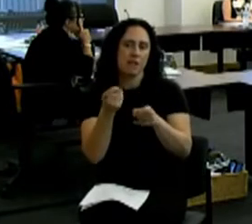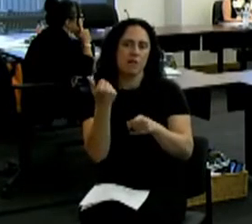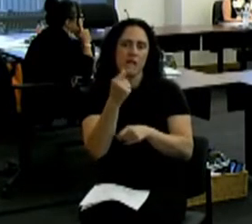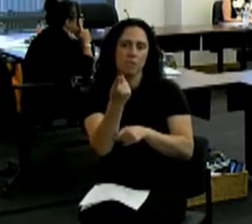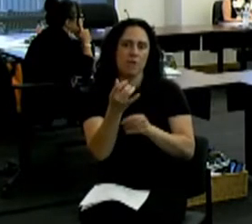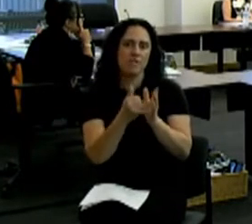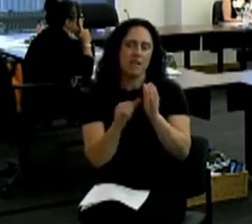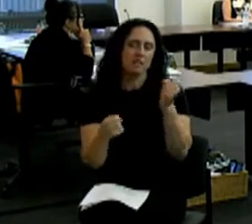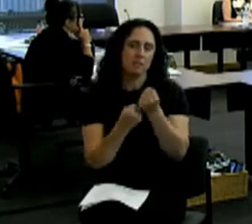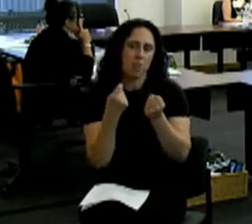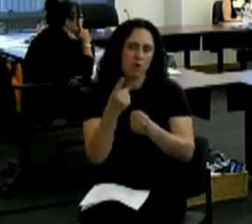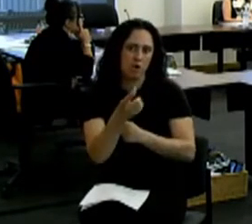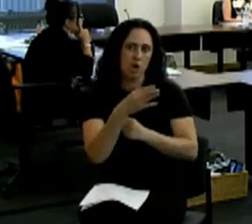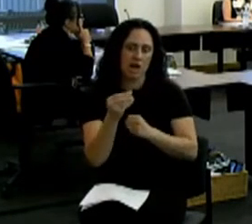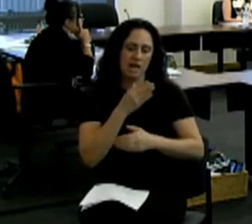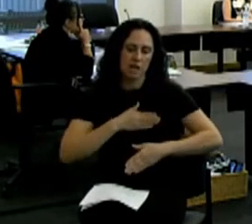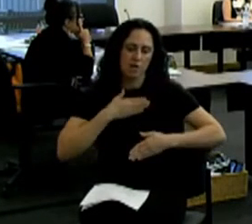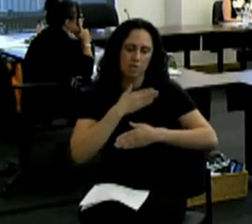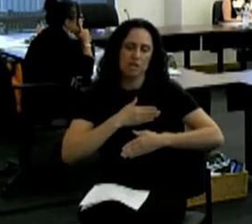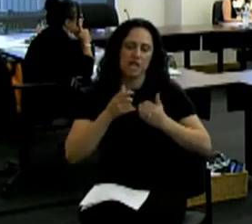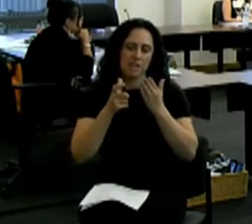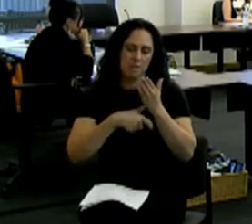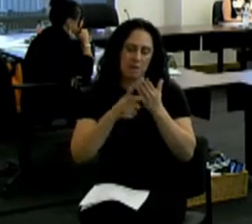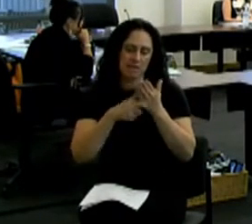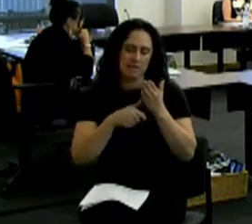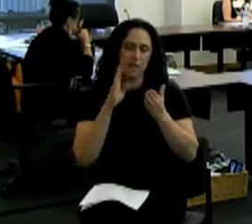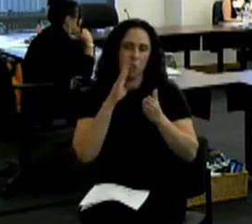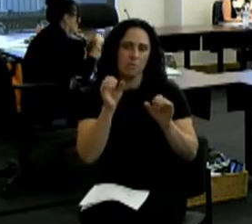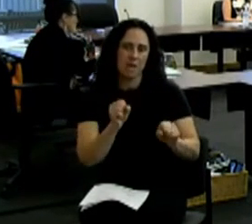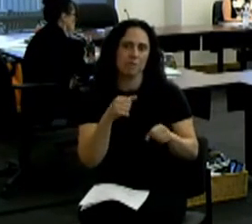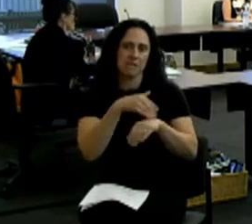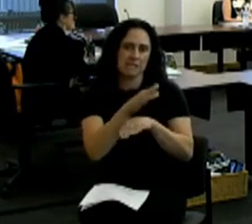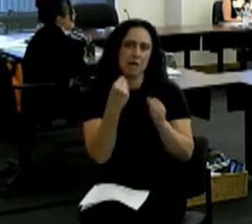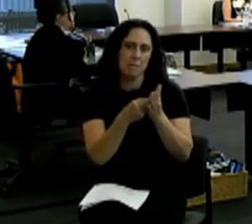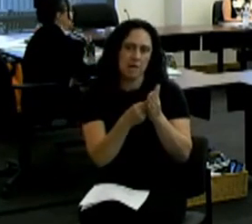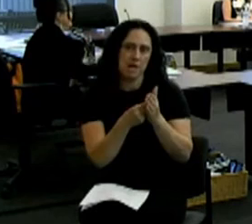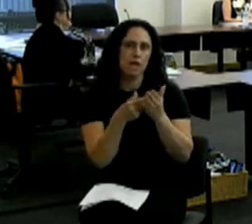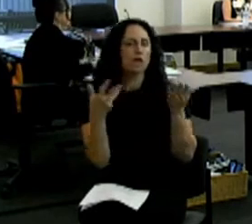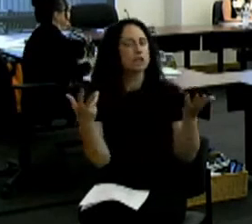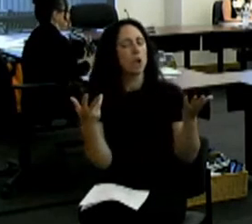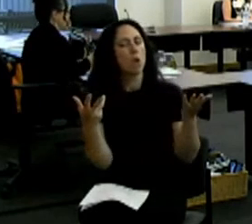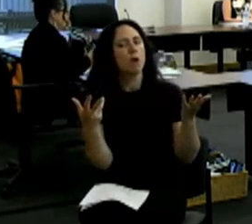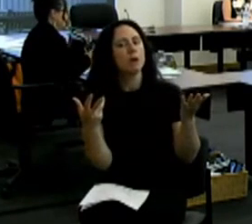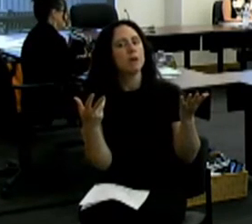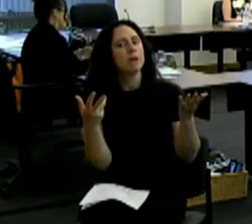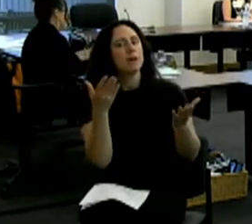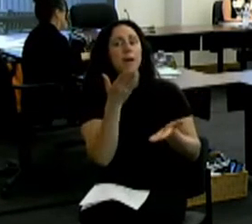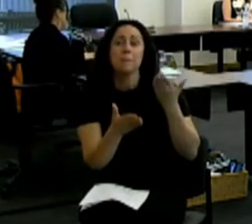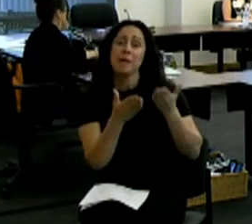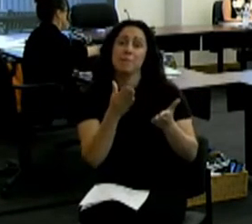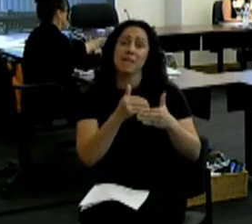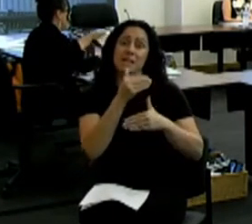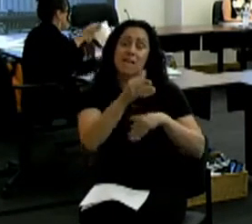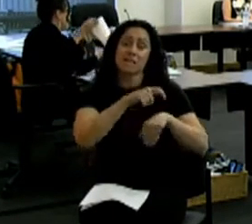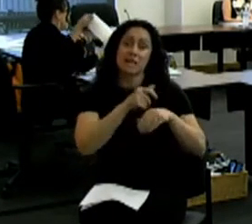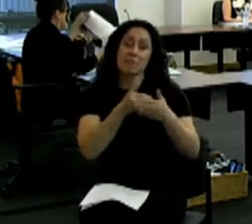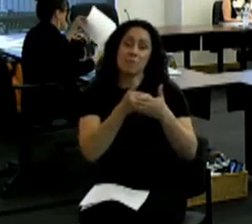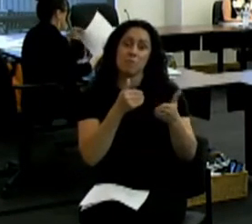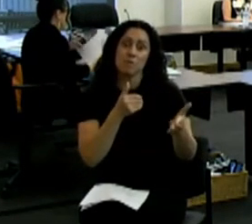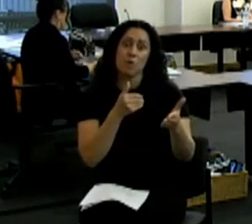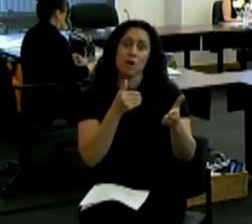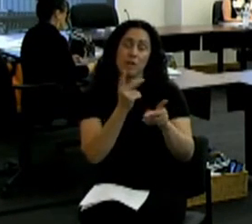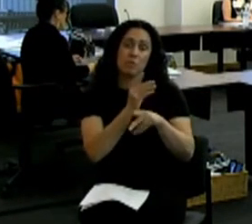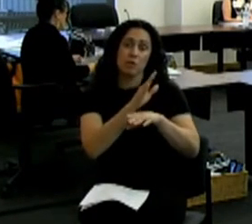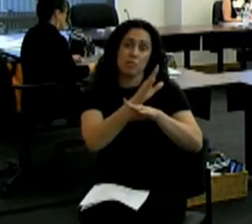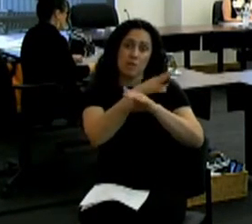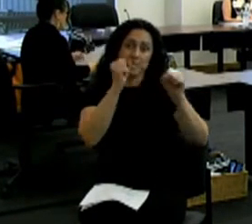anyone who did support her and did appreciate the magazine will be able to send money. So, you know, maybe next time before they put a president